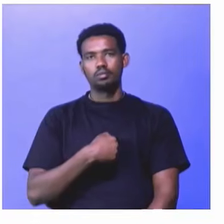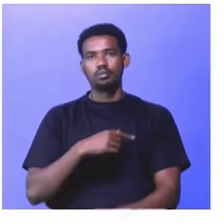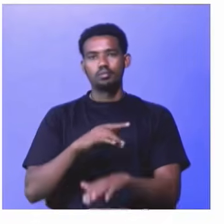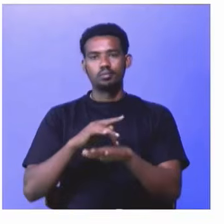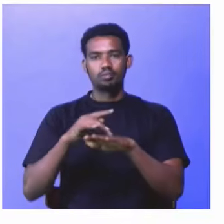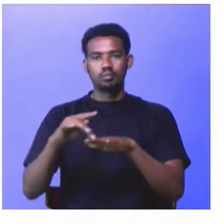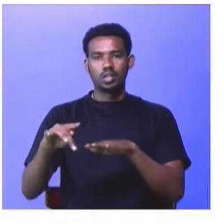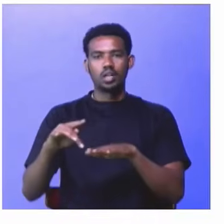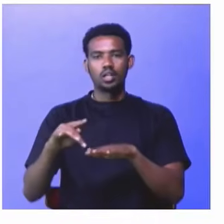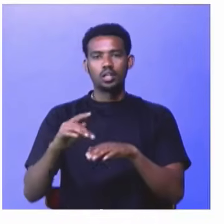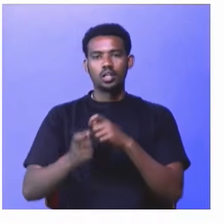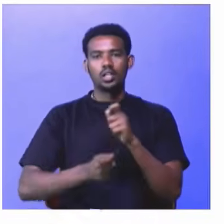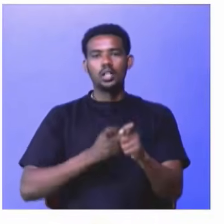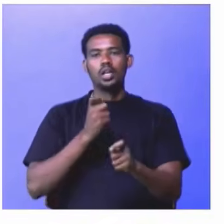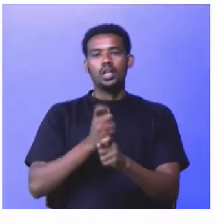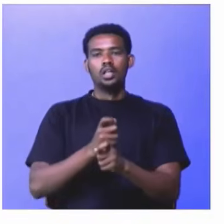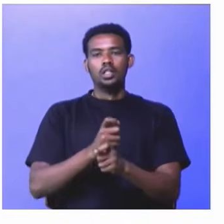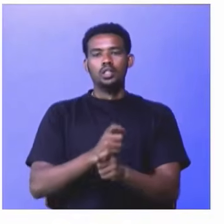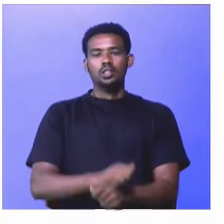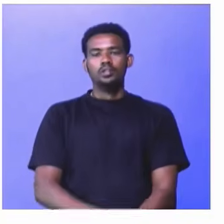blank years